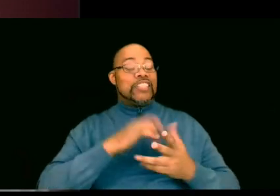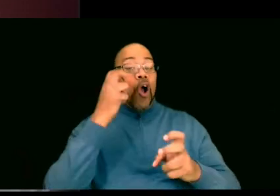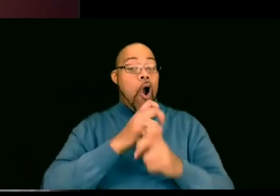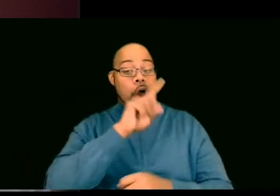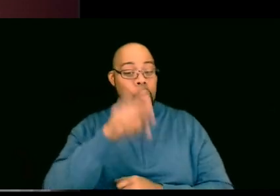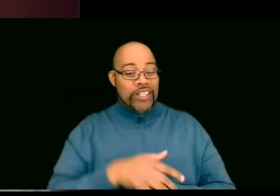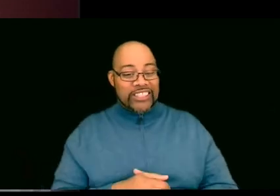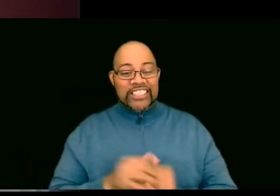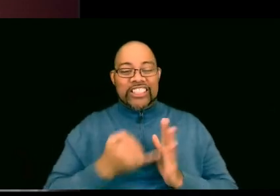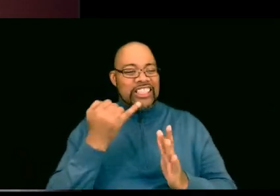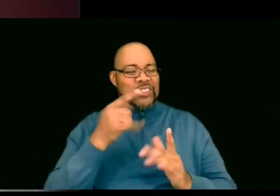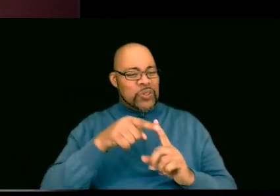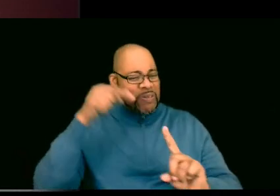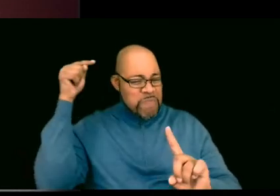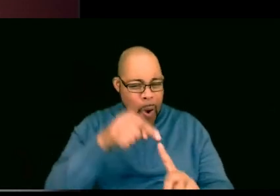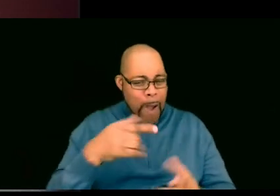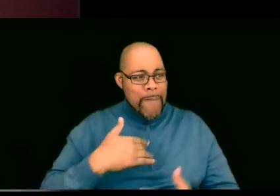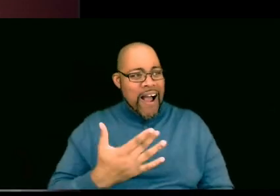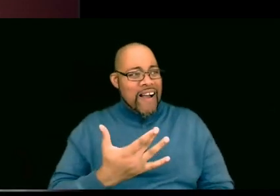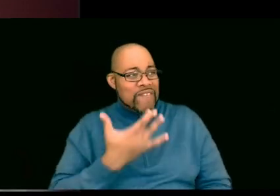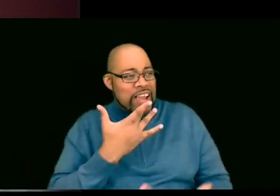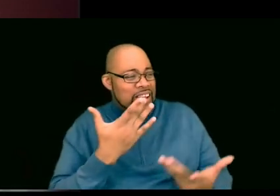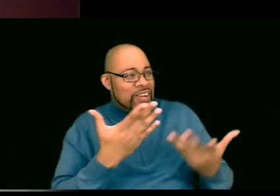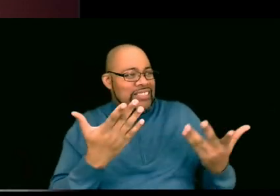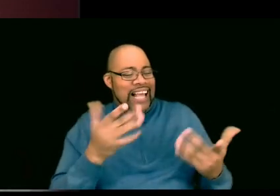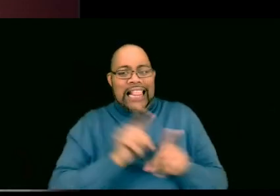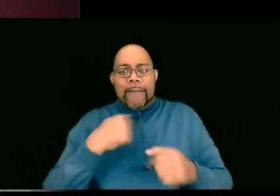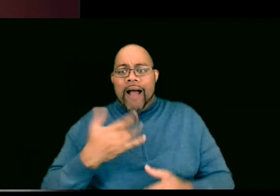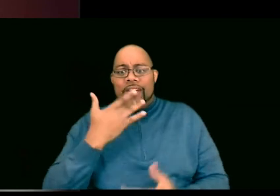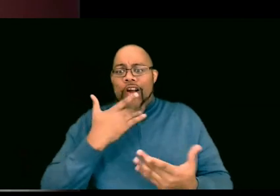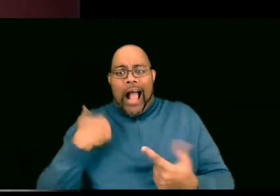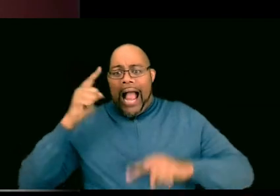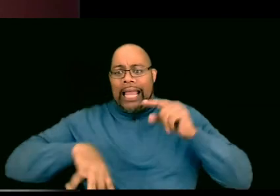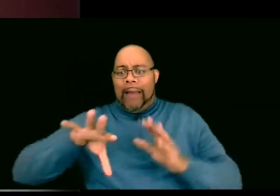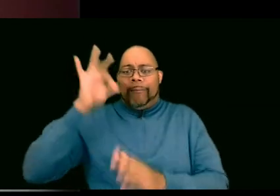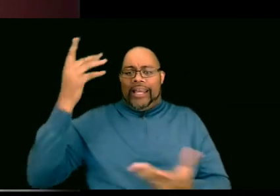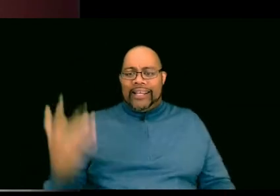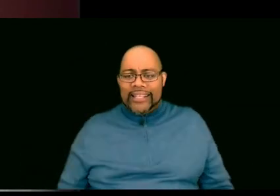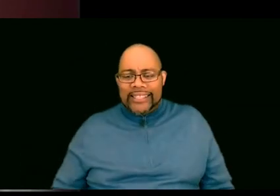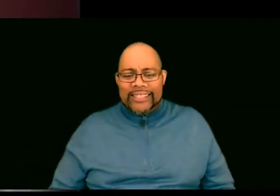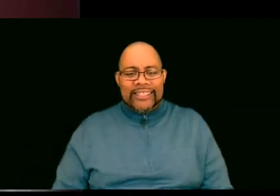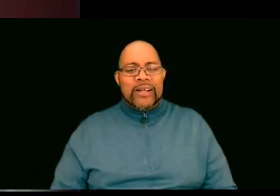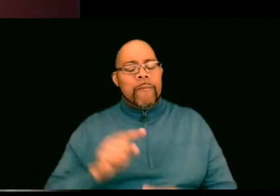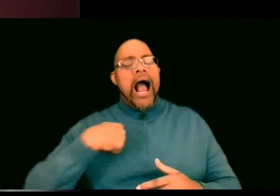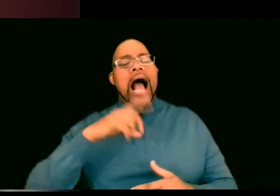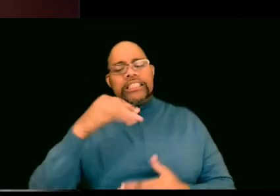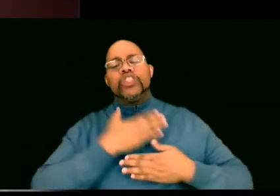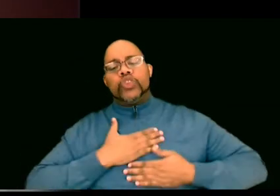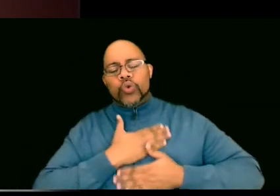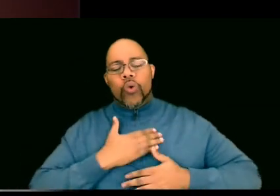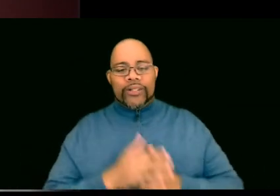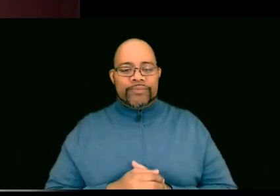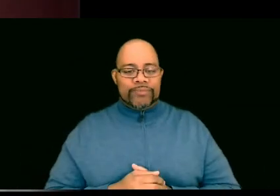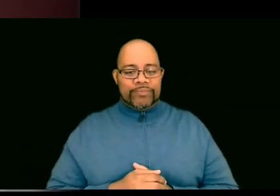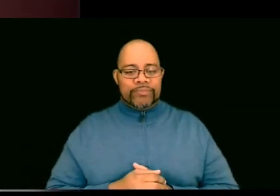like I said, that's a hard one, you know, just to nail it, my favorite color. I can't do it. But I